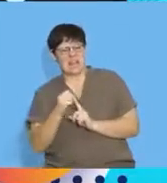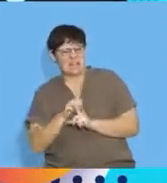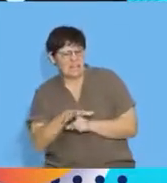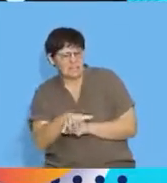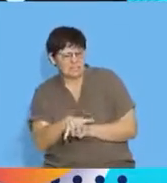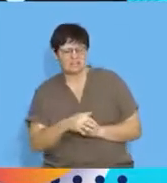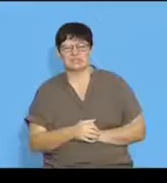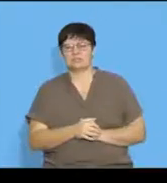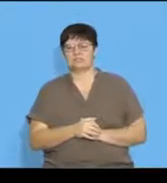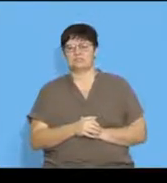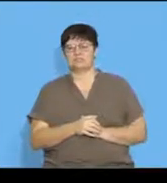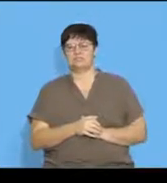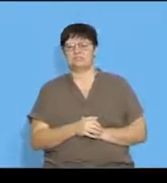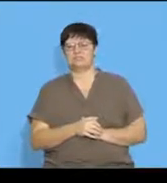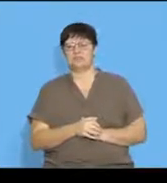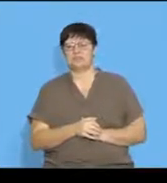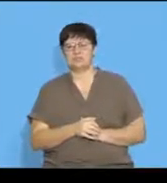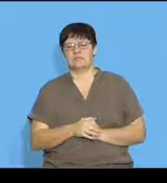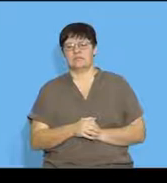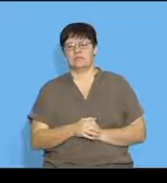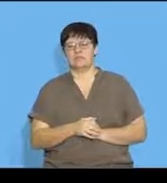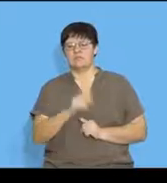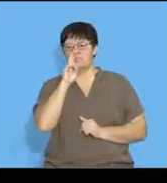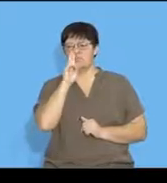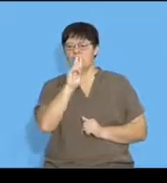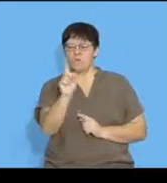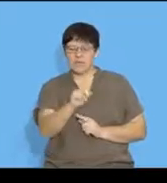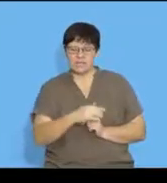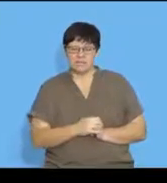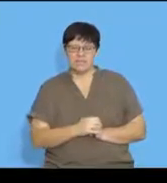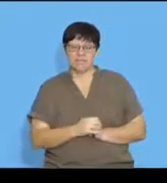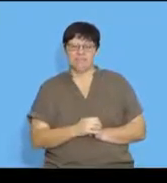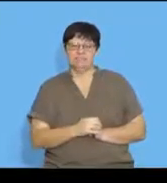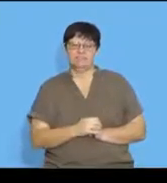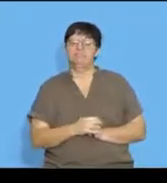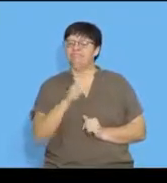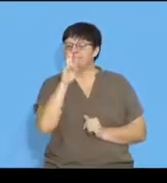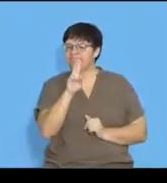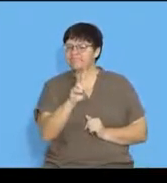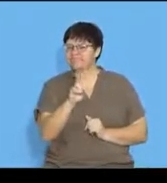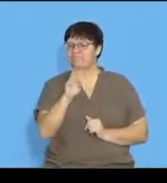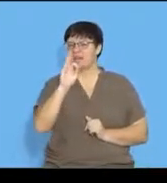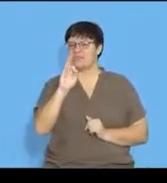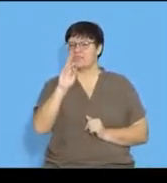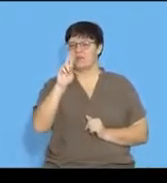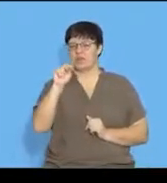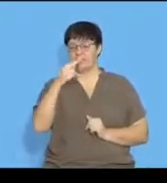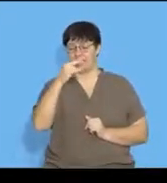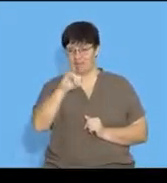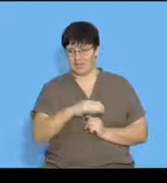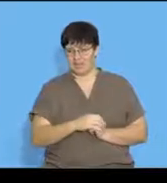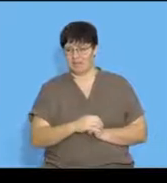a look. So guys, when we look at it, it's caused by, remember, we're looking at fungus. It's caused by